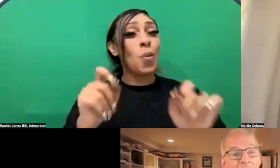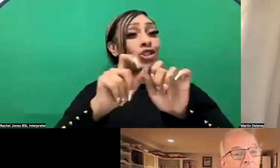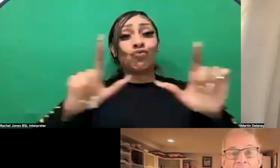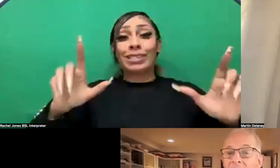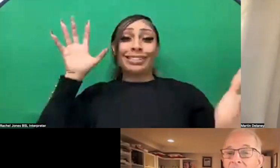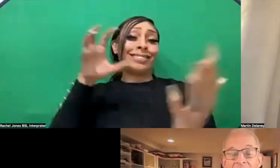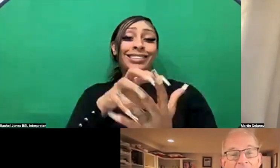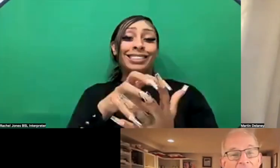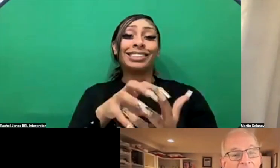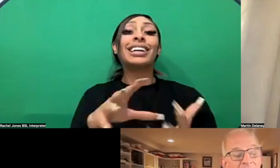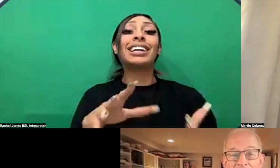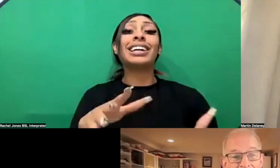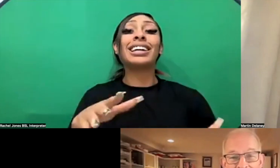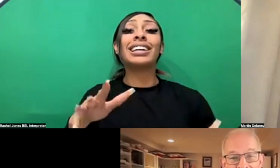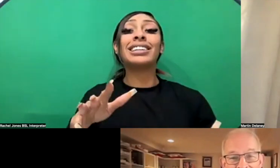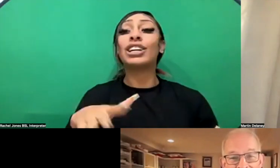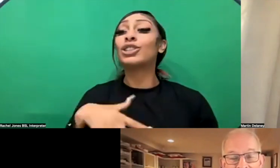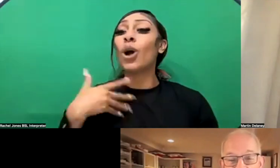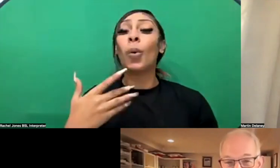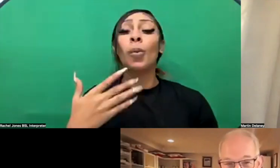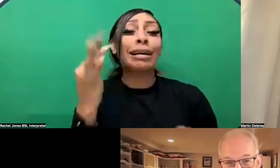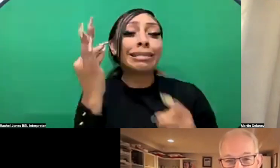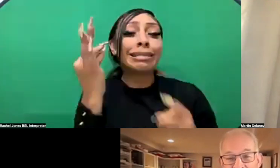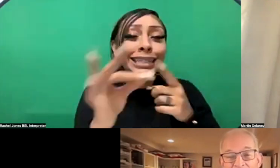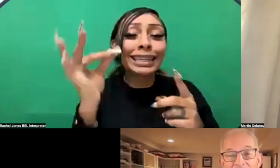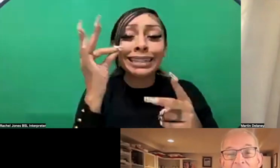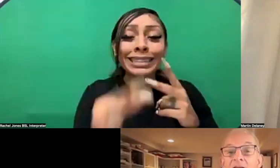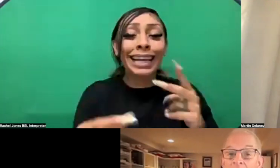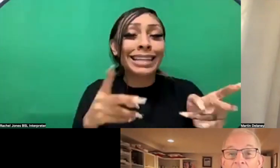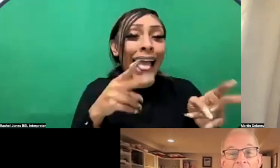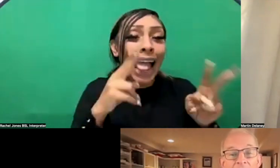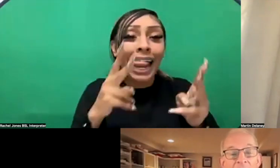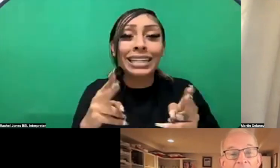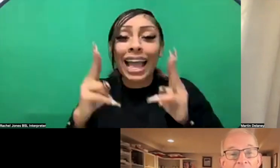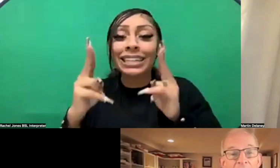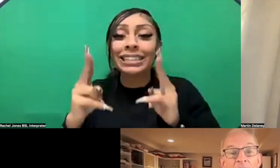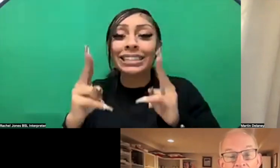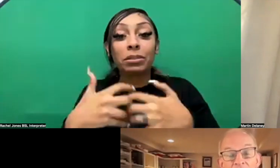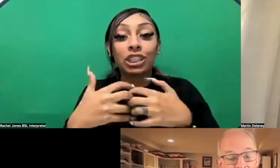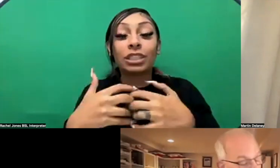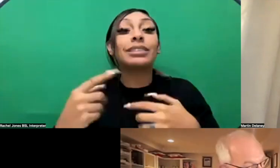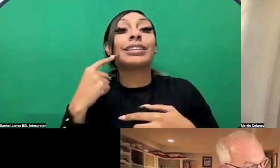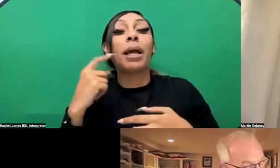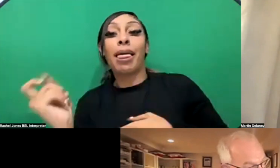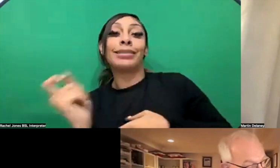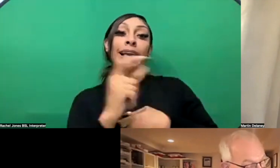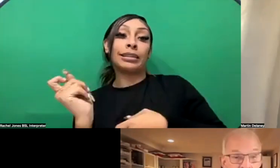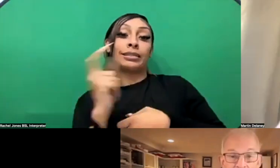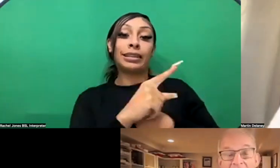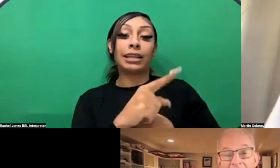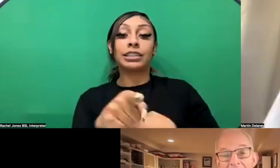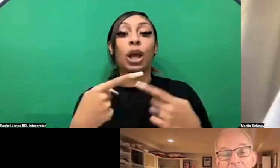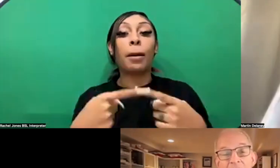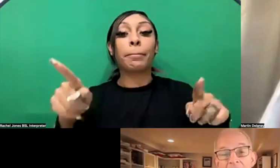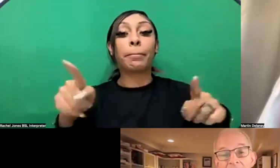make it not a detailed editing machine, but rather something for a musical instrument for performance. So you